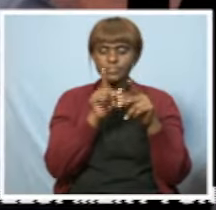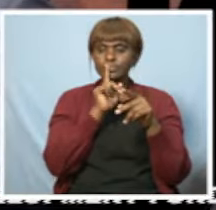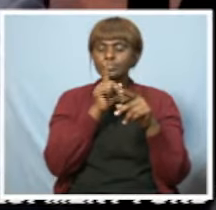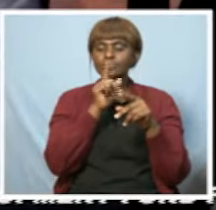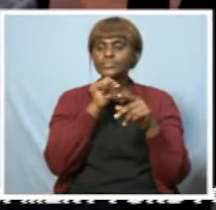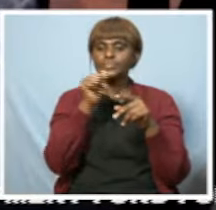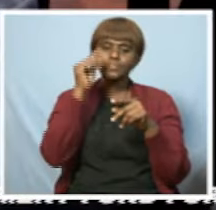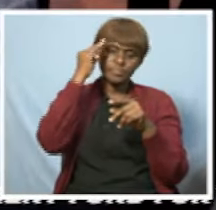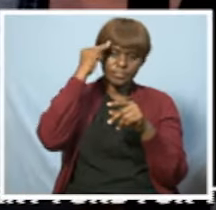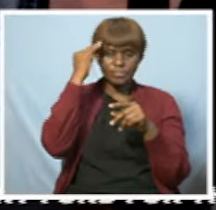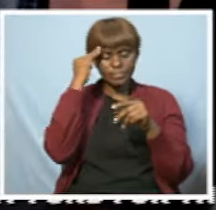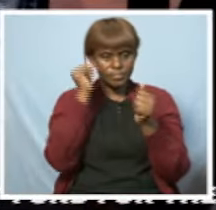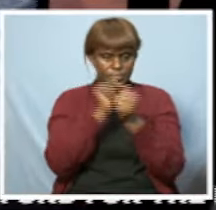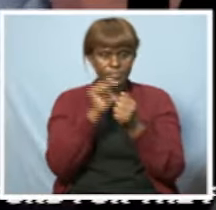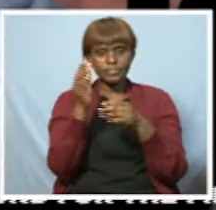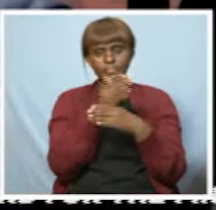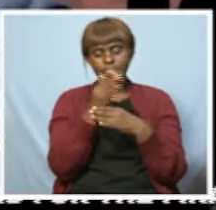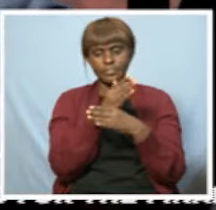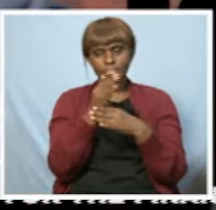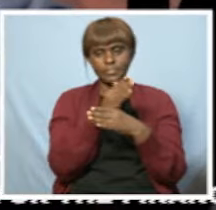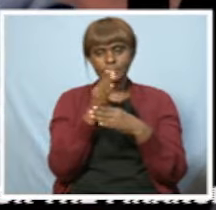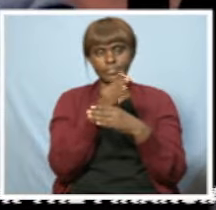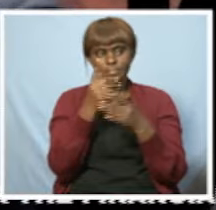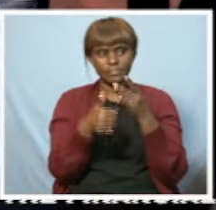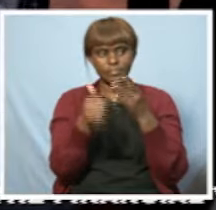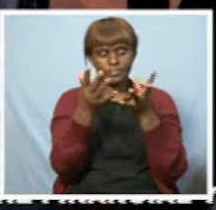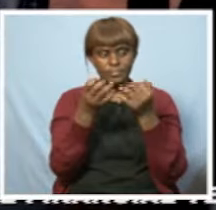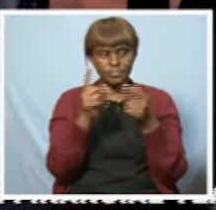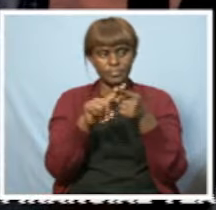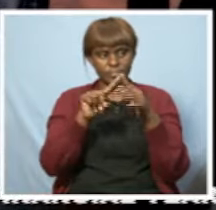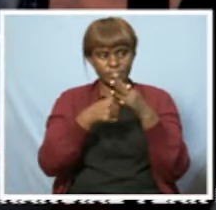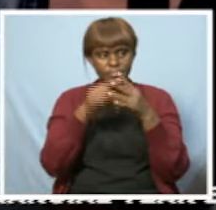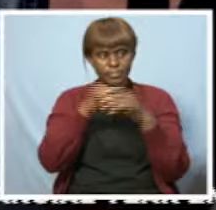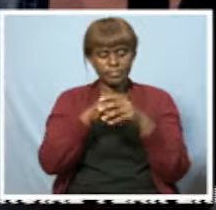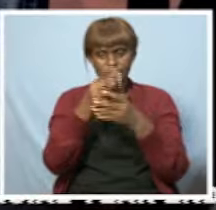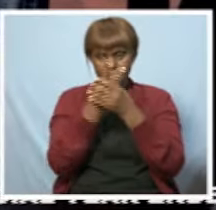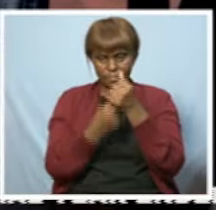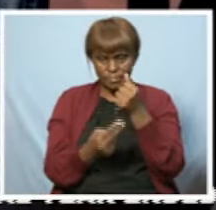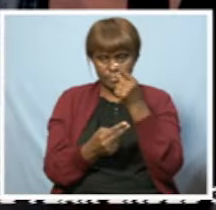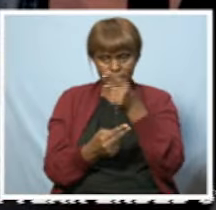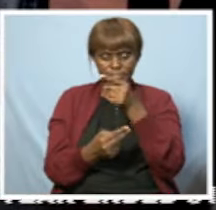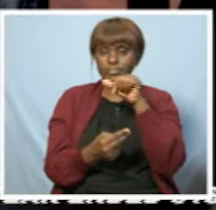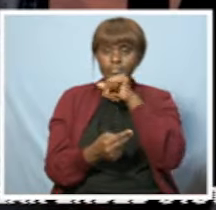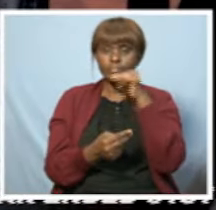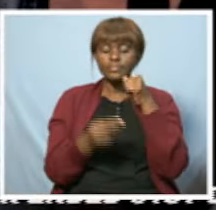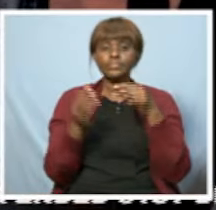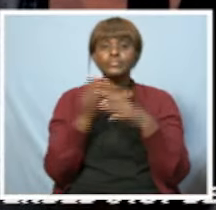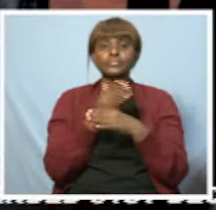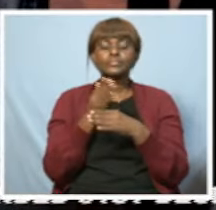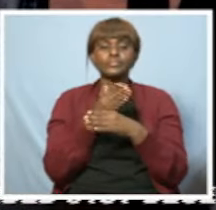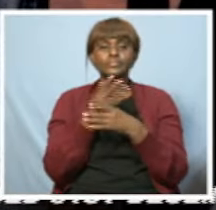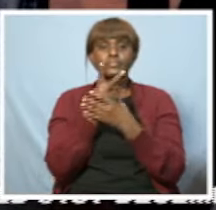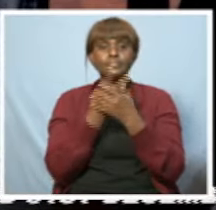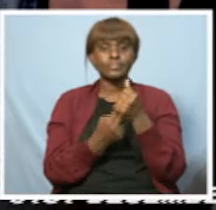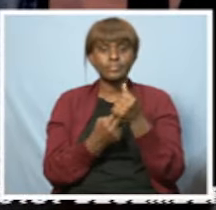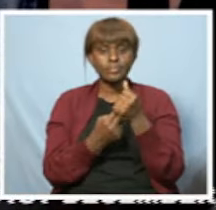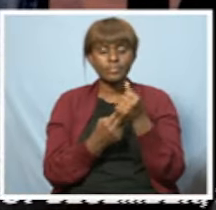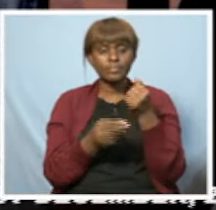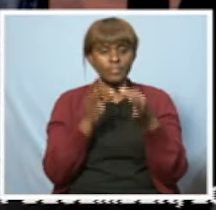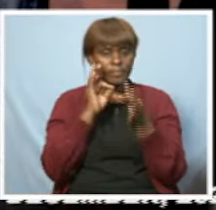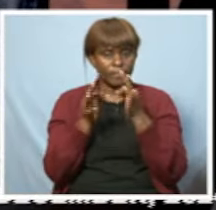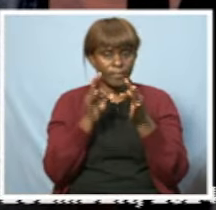not conversant with these businesses that they want to venture in? Both of them was agro dealing, and